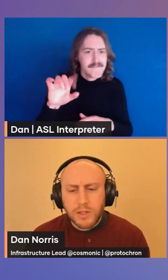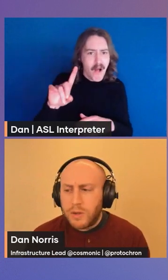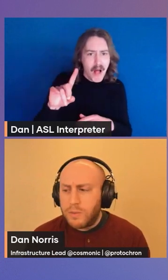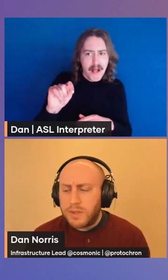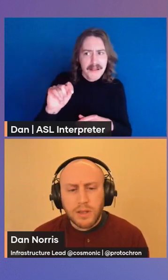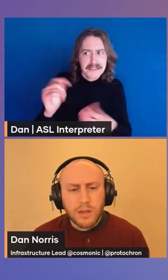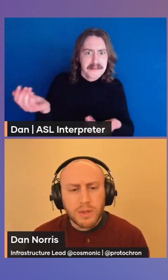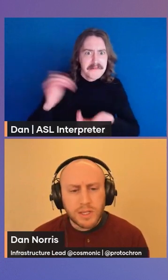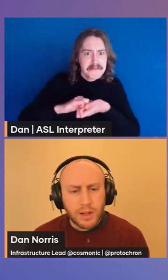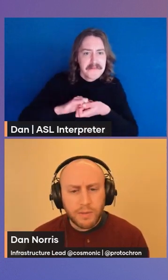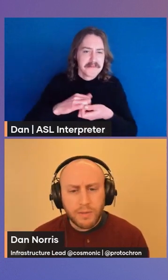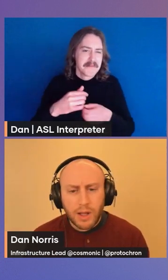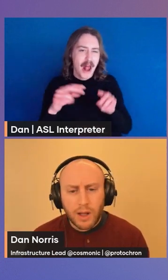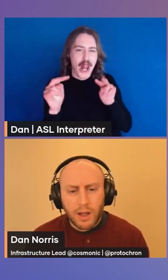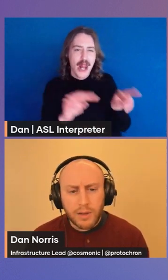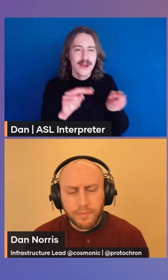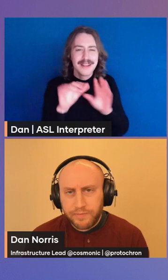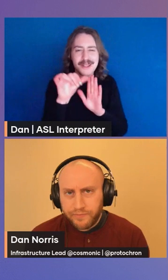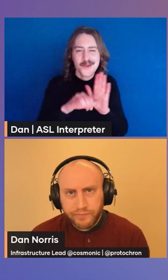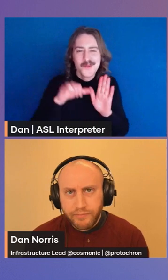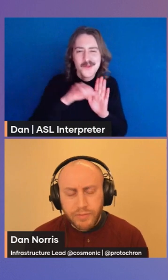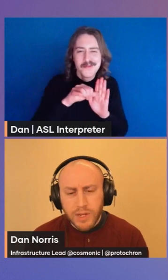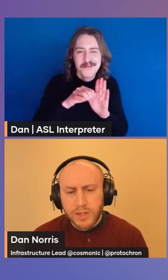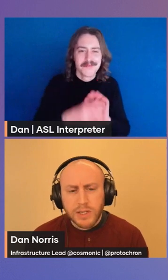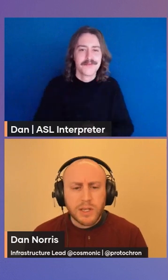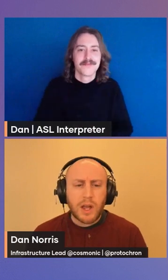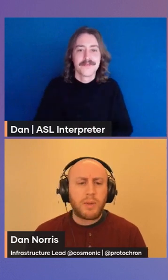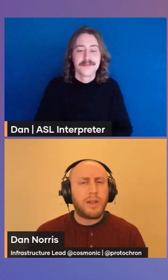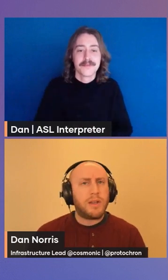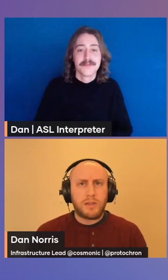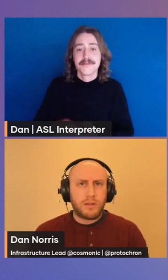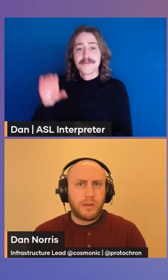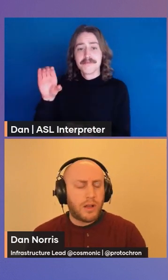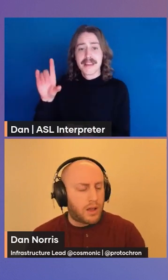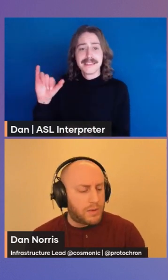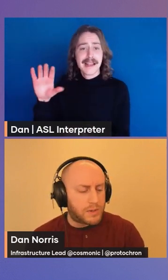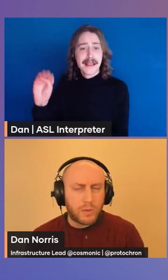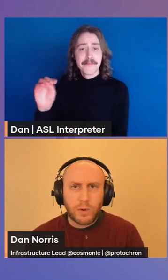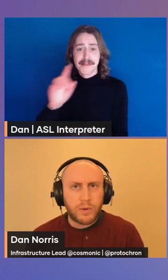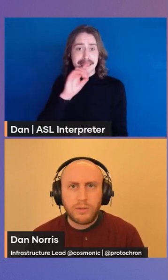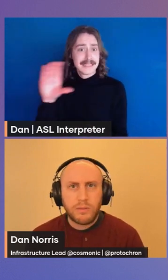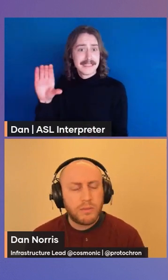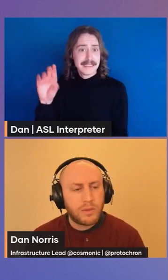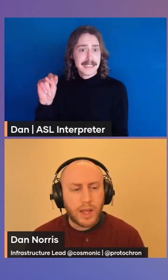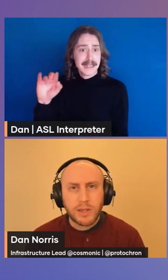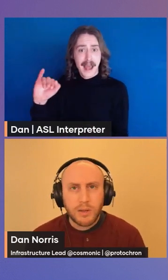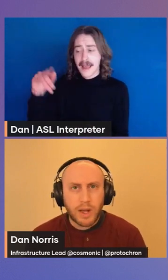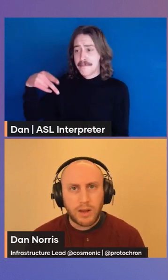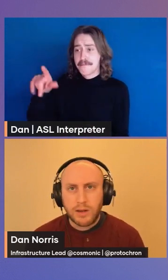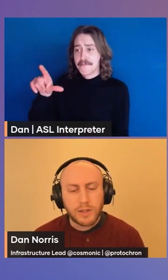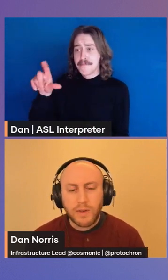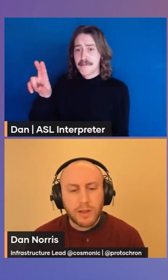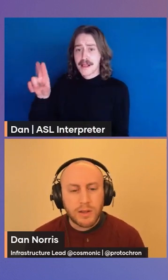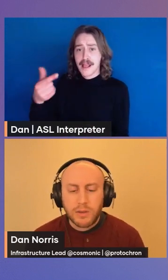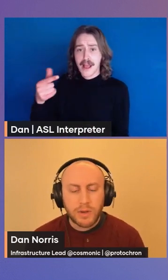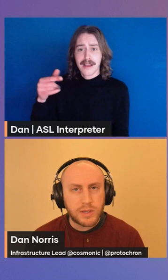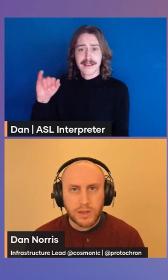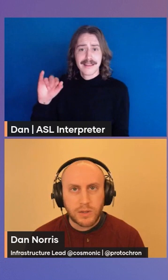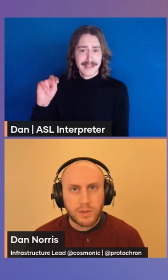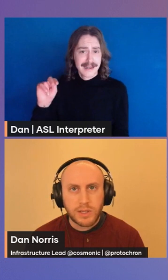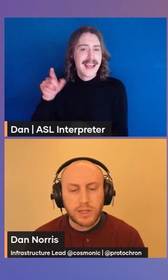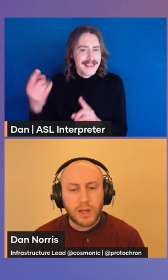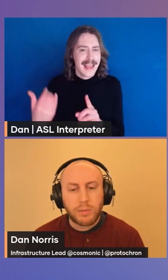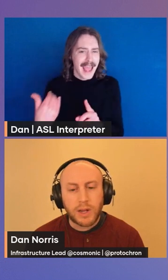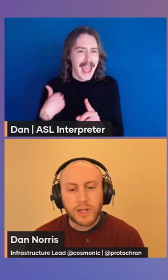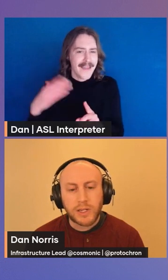And so Cilium itself is just a CNI plugin. There's a corporate entity behind it, Isovalent, but it's also